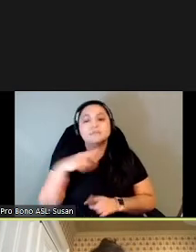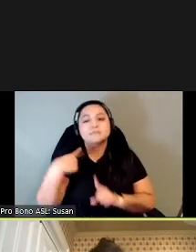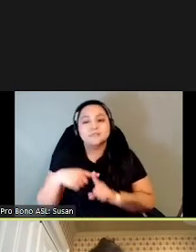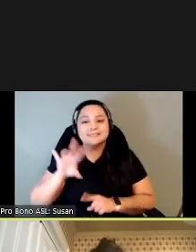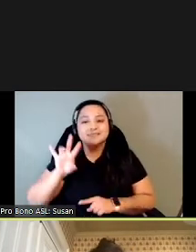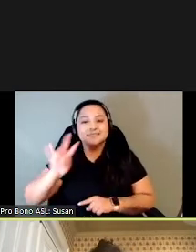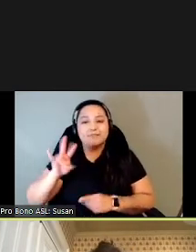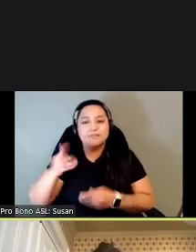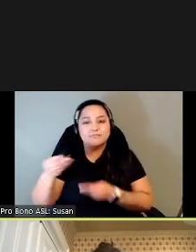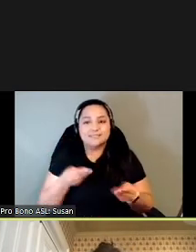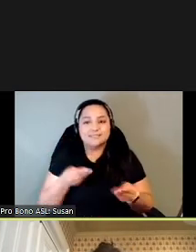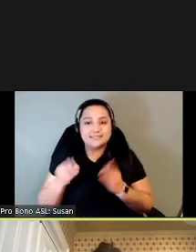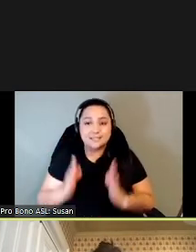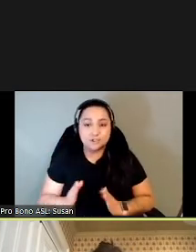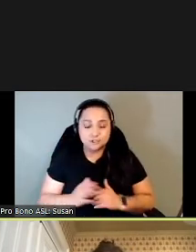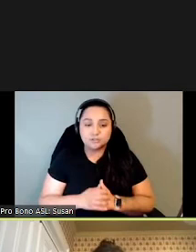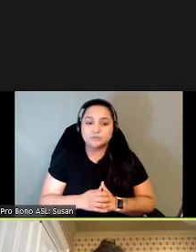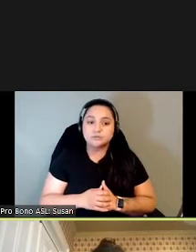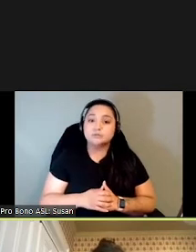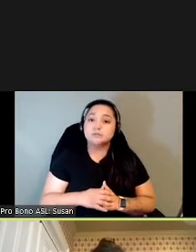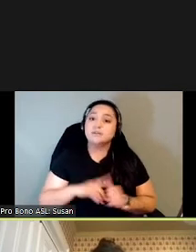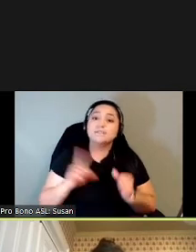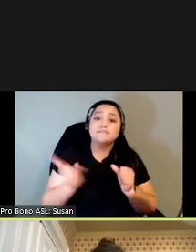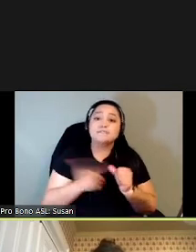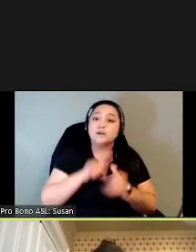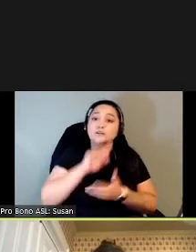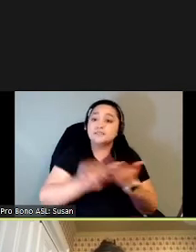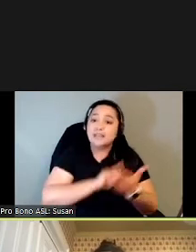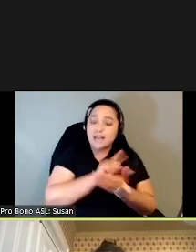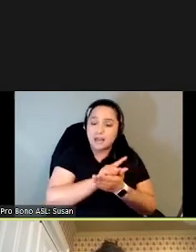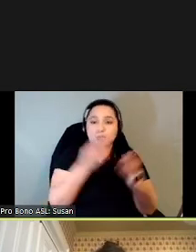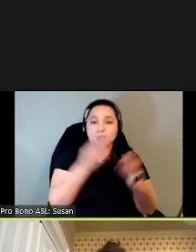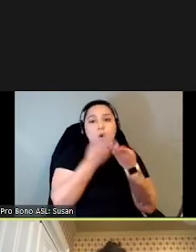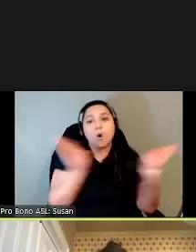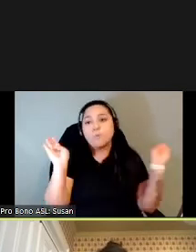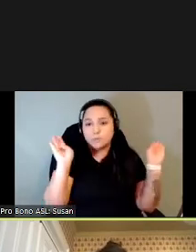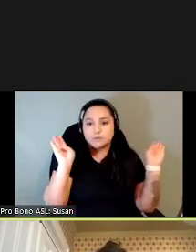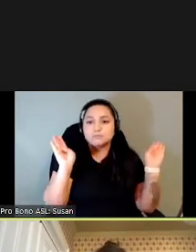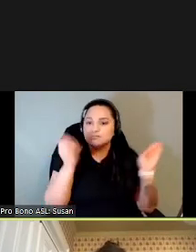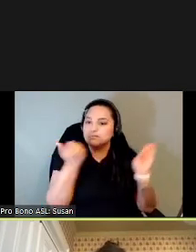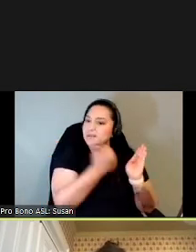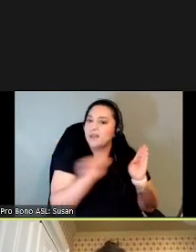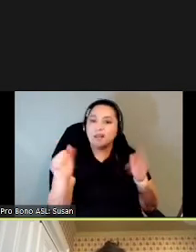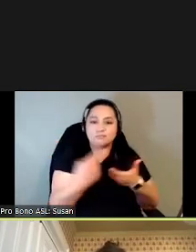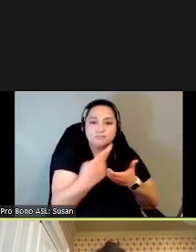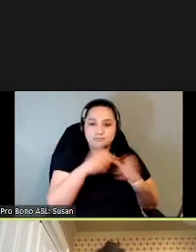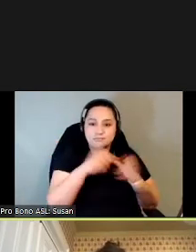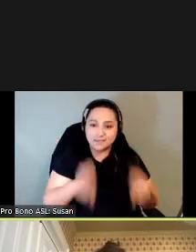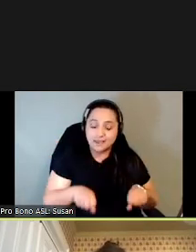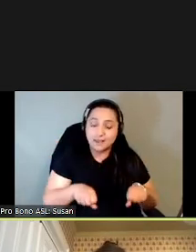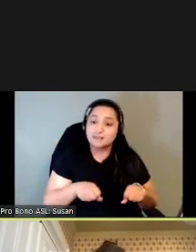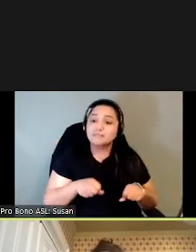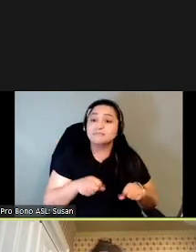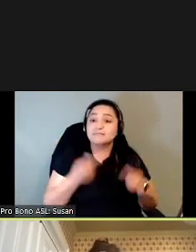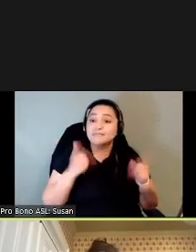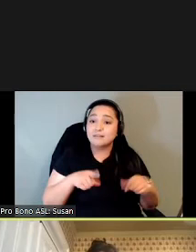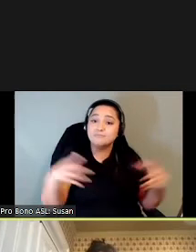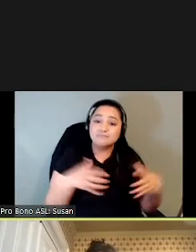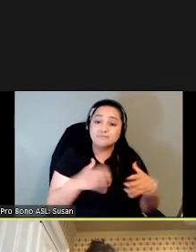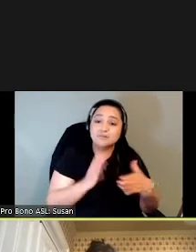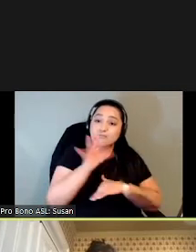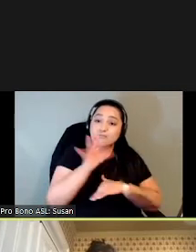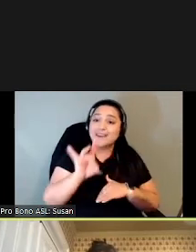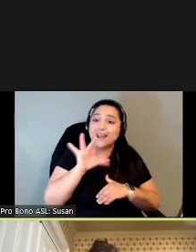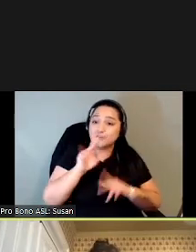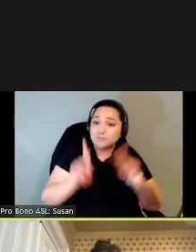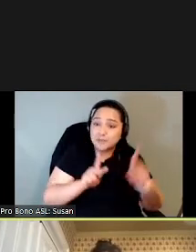The first hour was open to the public with over 800 people learning together. And these talks